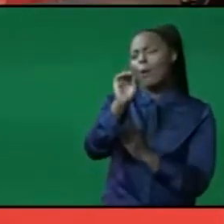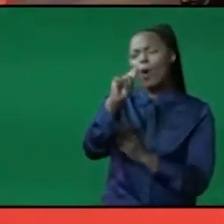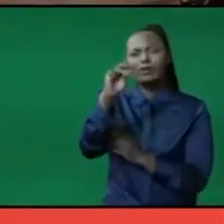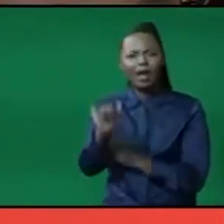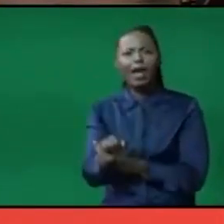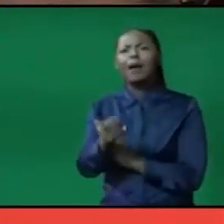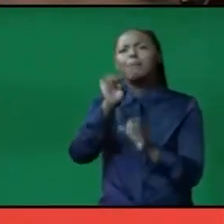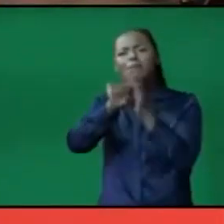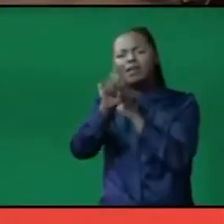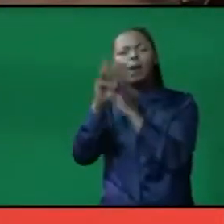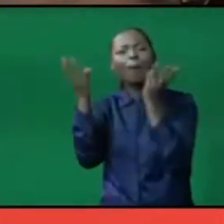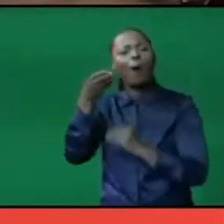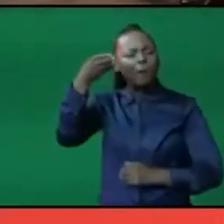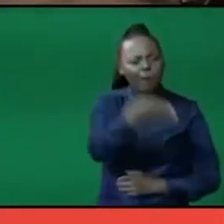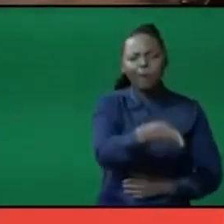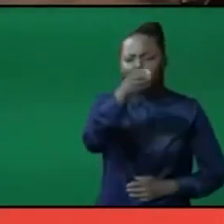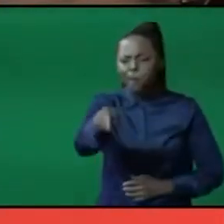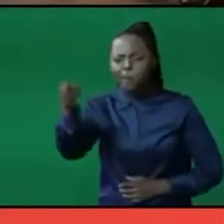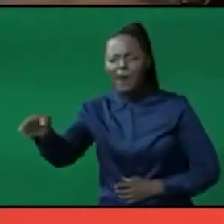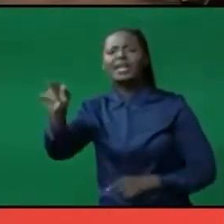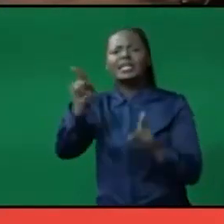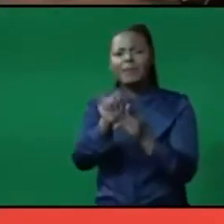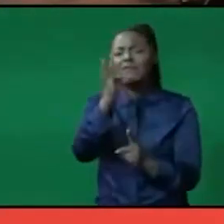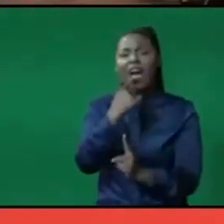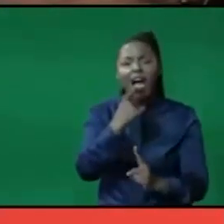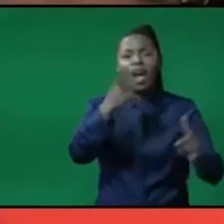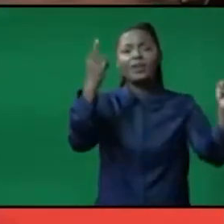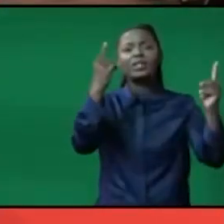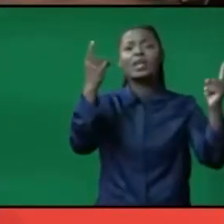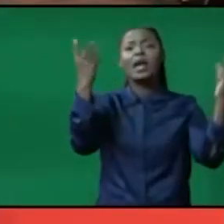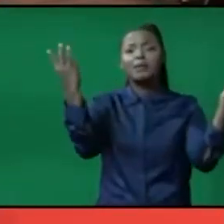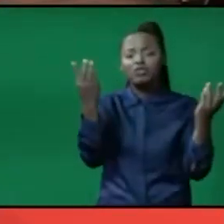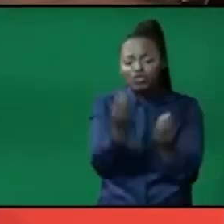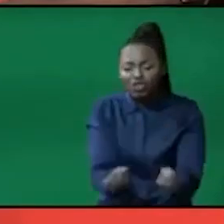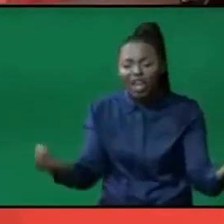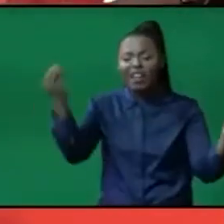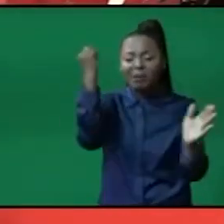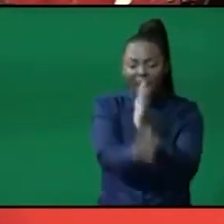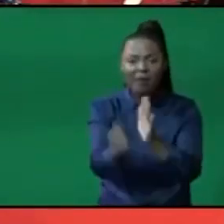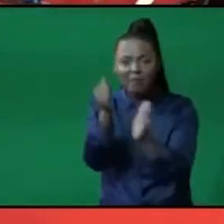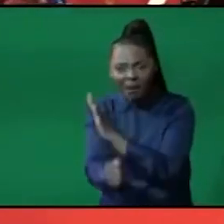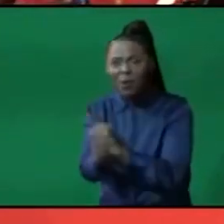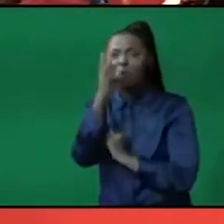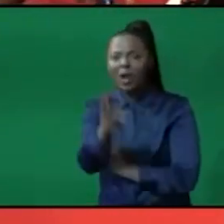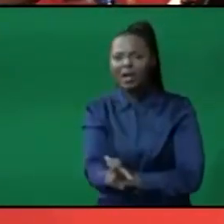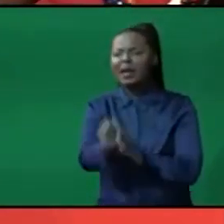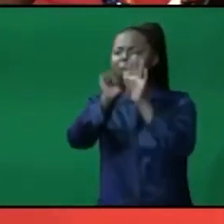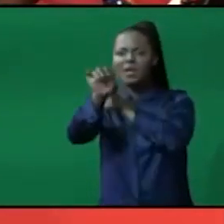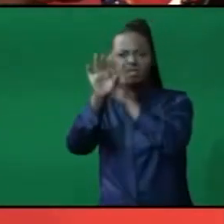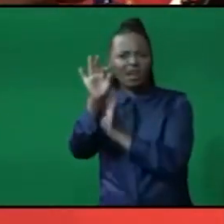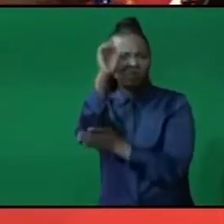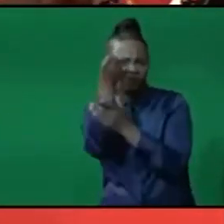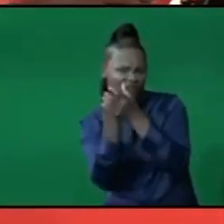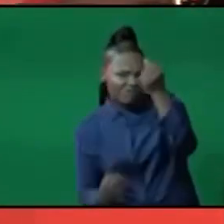people were announcing the killing of children in Soweto and everywhere else, the media never